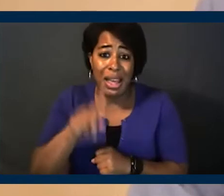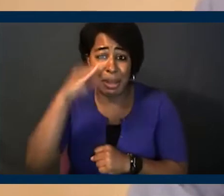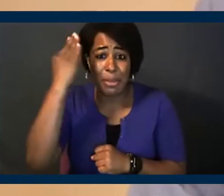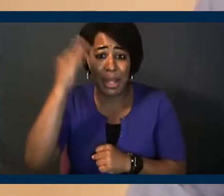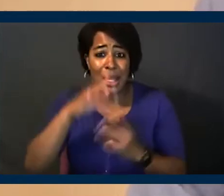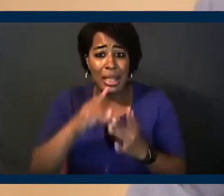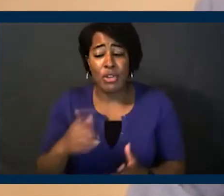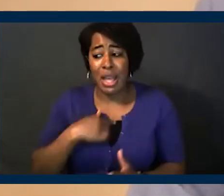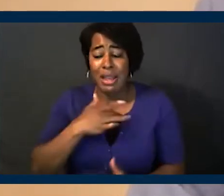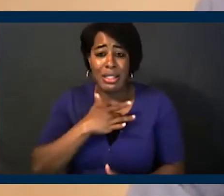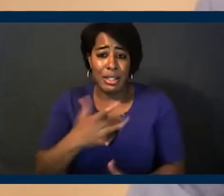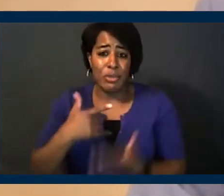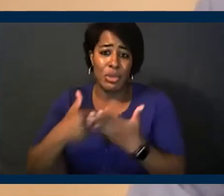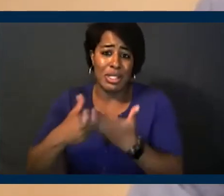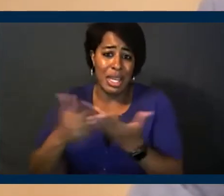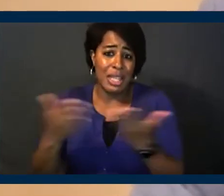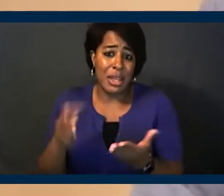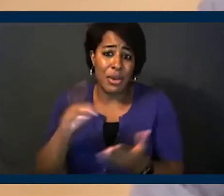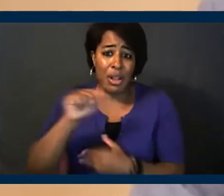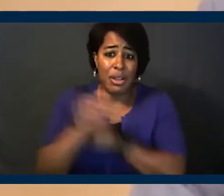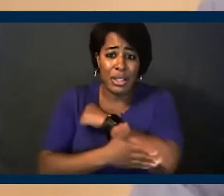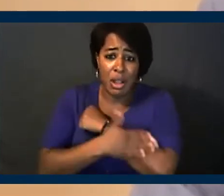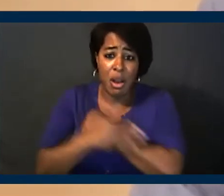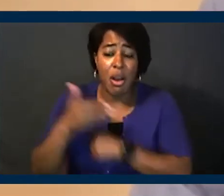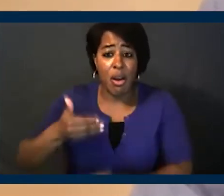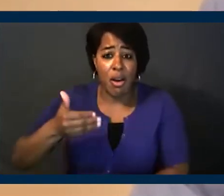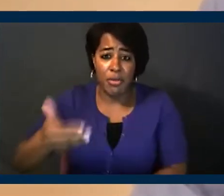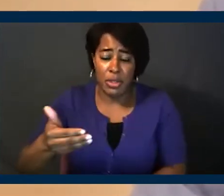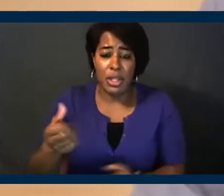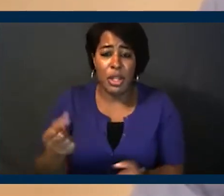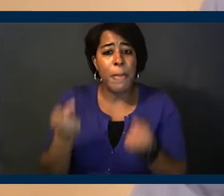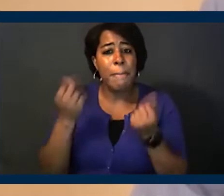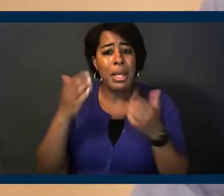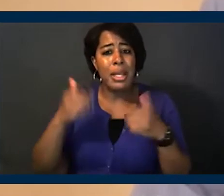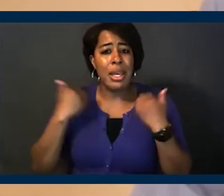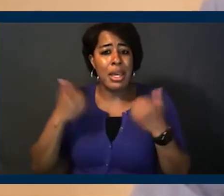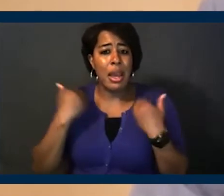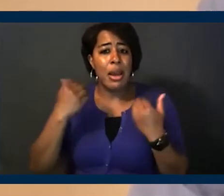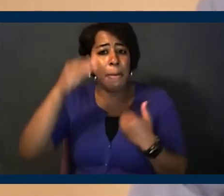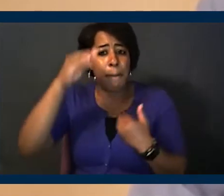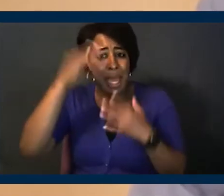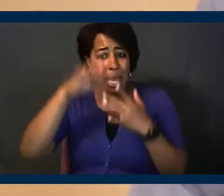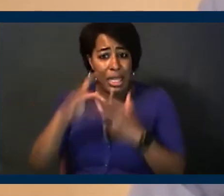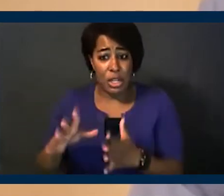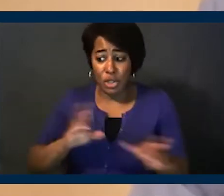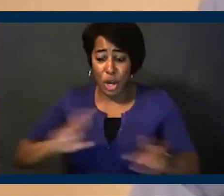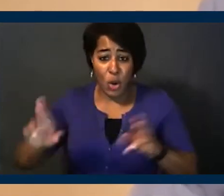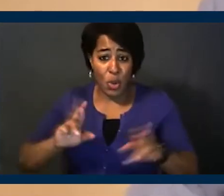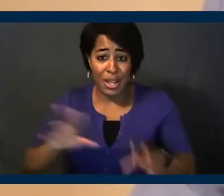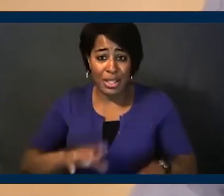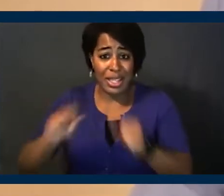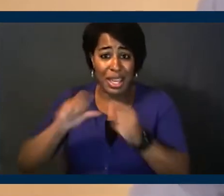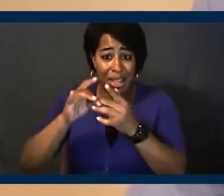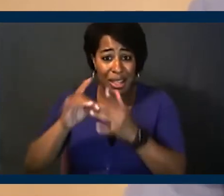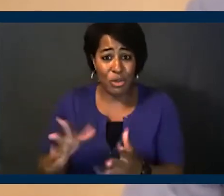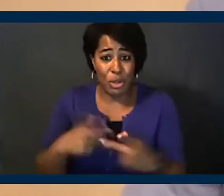about often here in Los Angeles County, because there are so many great young Black leaders ready to step up. And what I don't want to see,